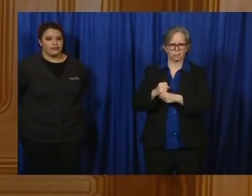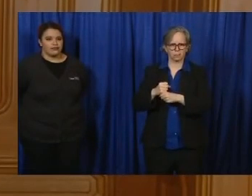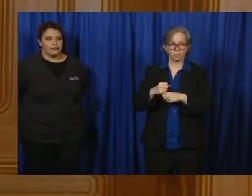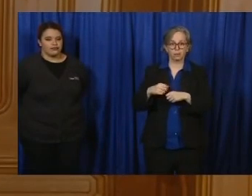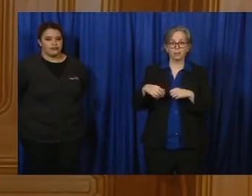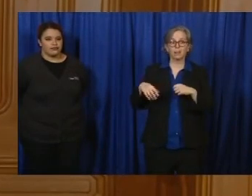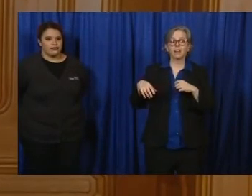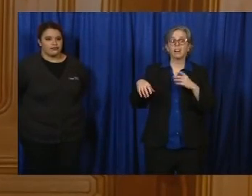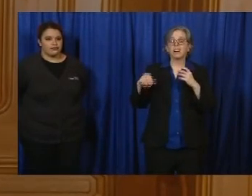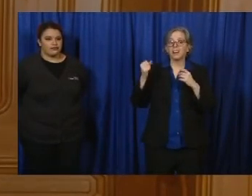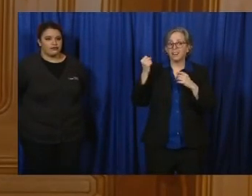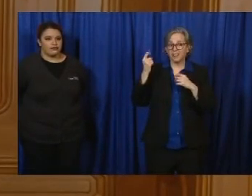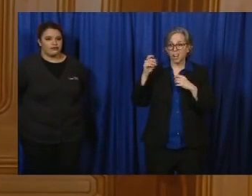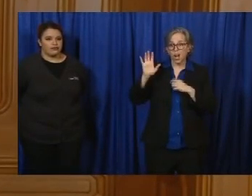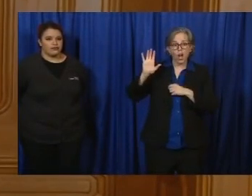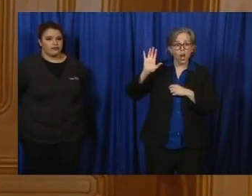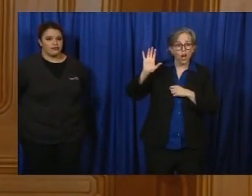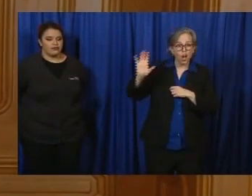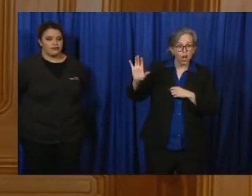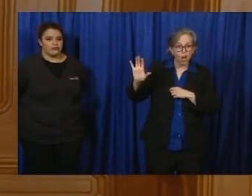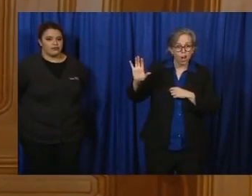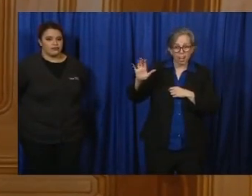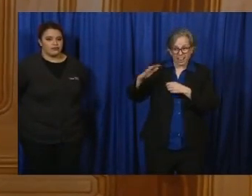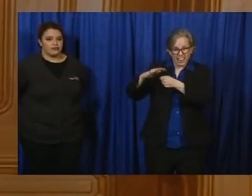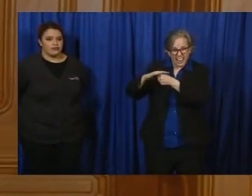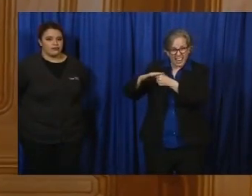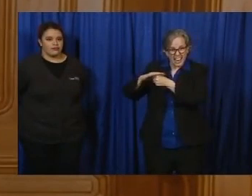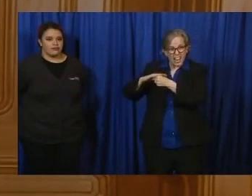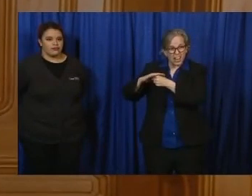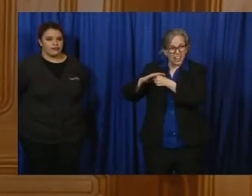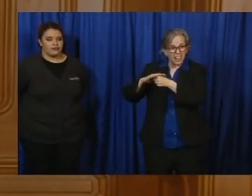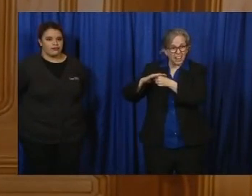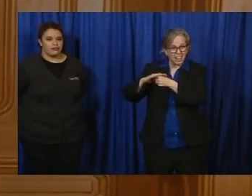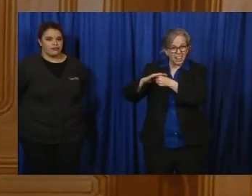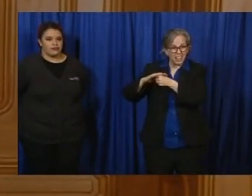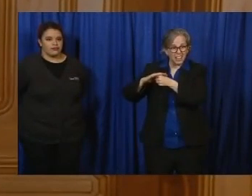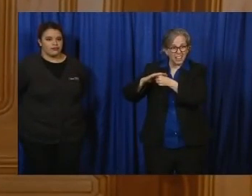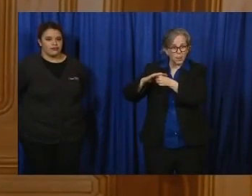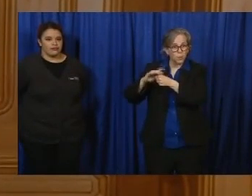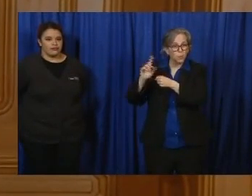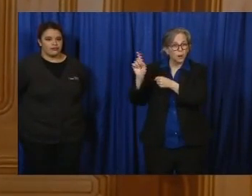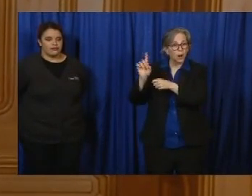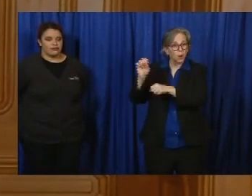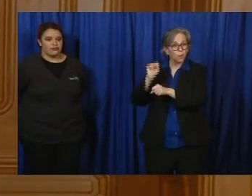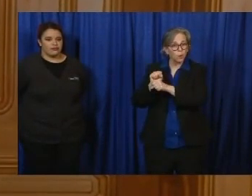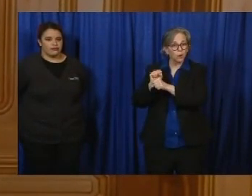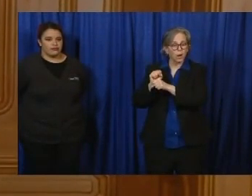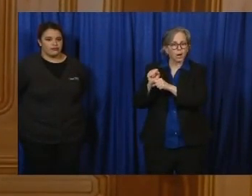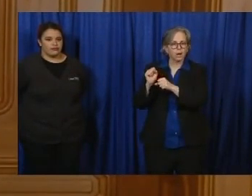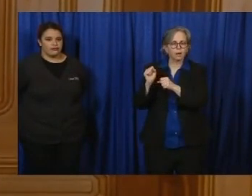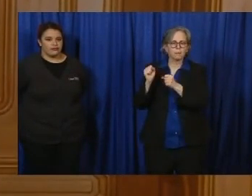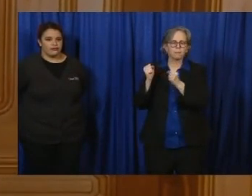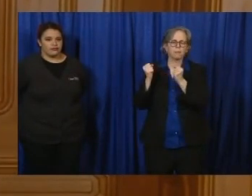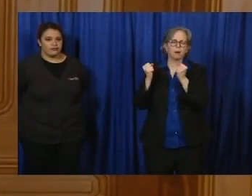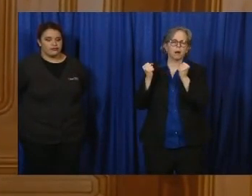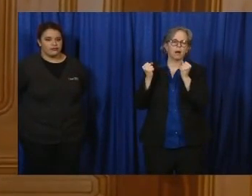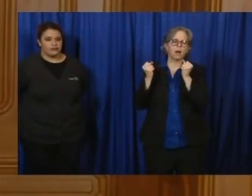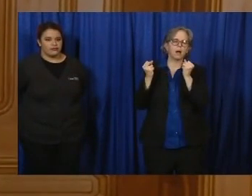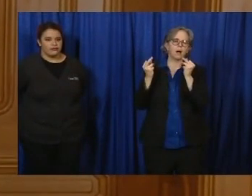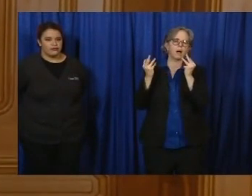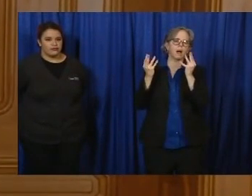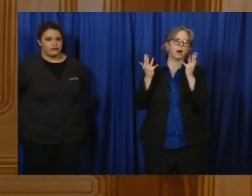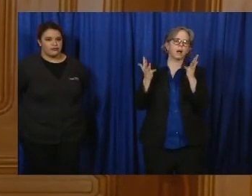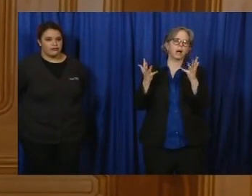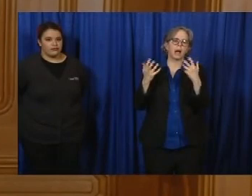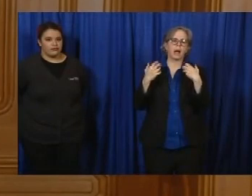also, her area that she's worked in before she became director included a lot of work in the area of the health within